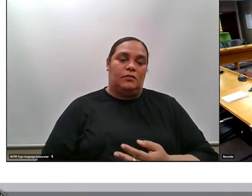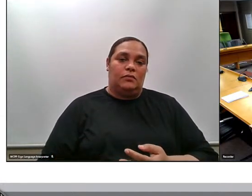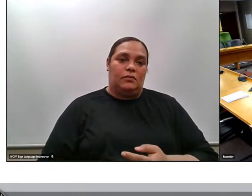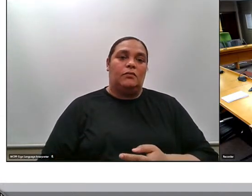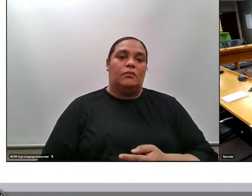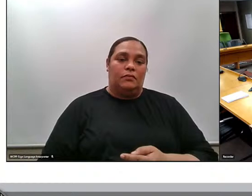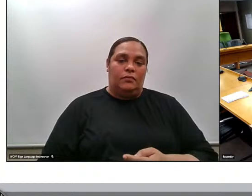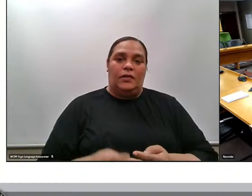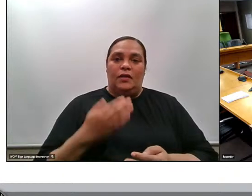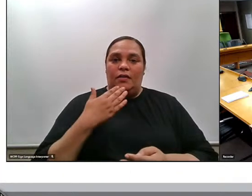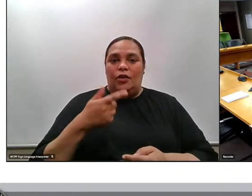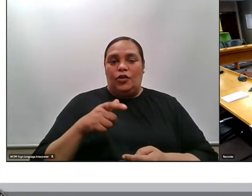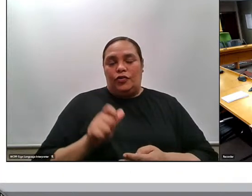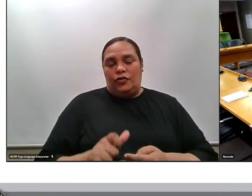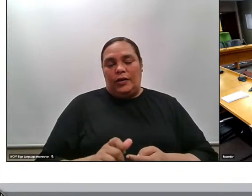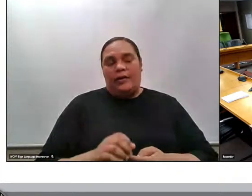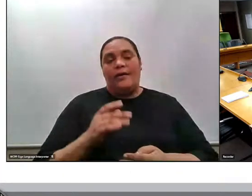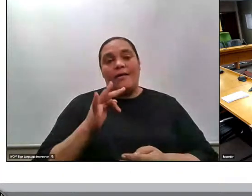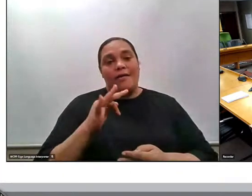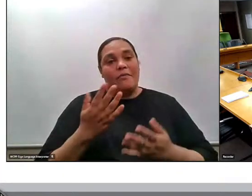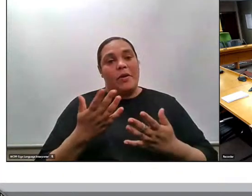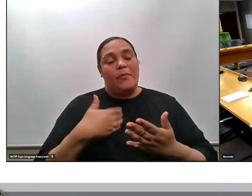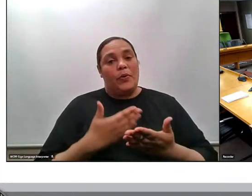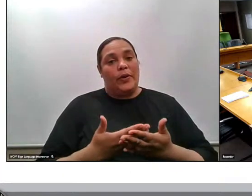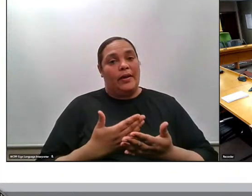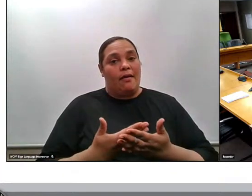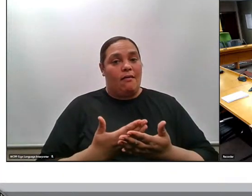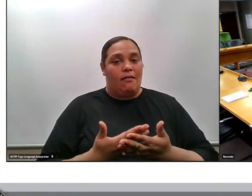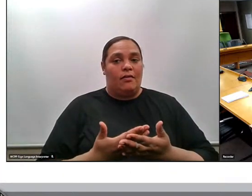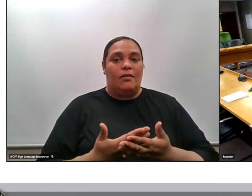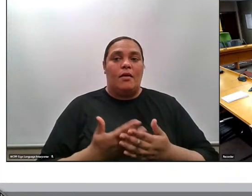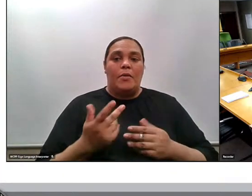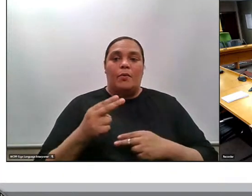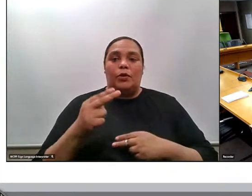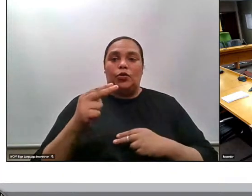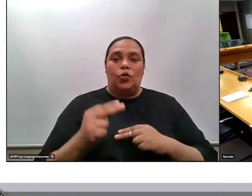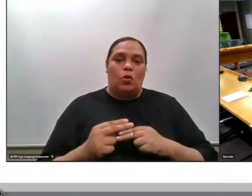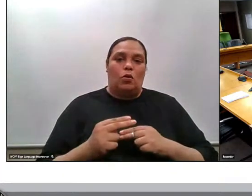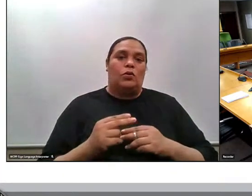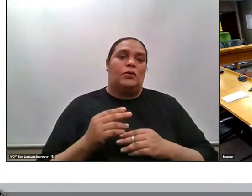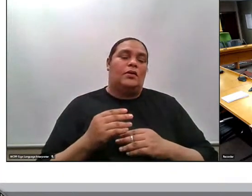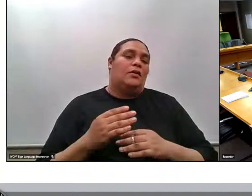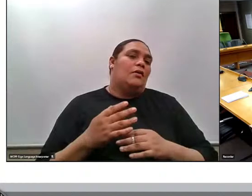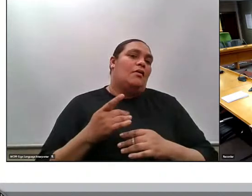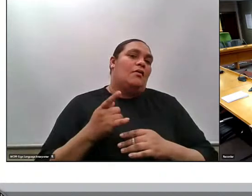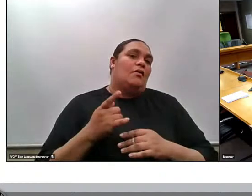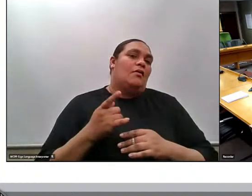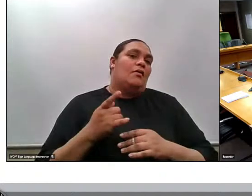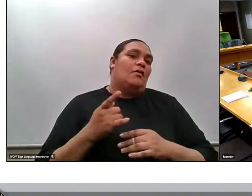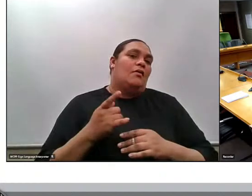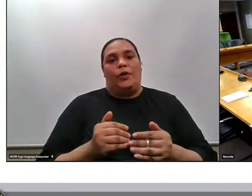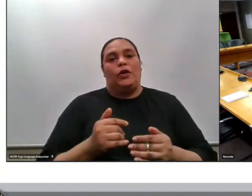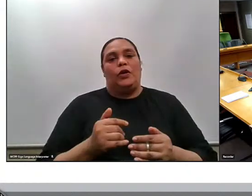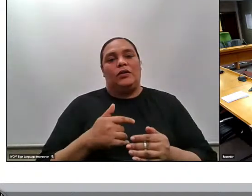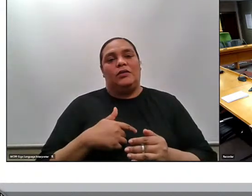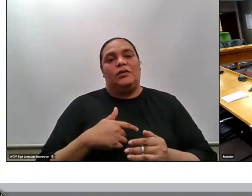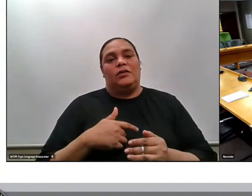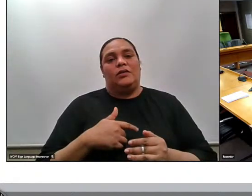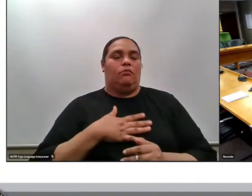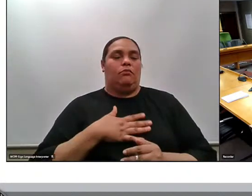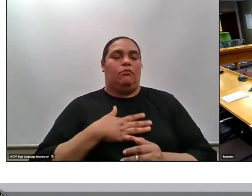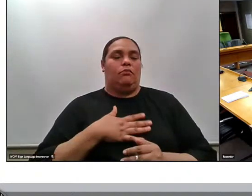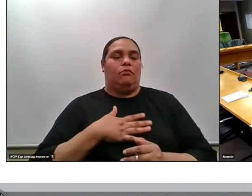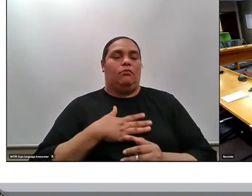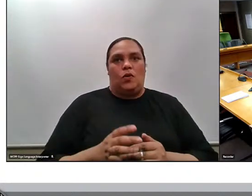Yes, thank you, Chair. If we can shorten slightly the interview process, I would really appreciate